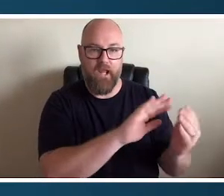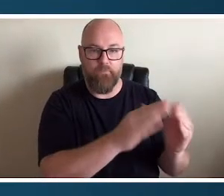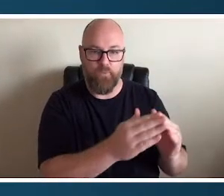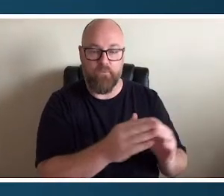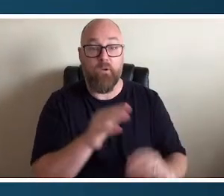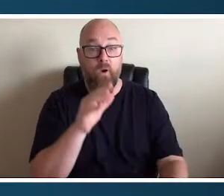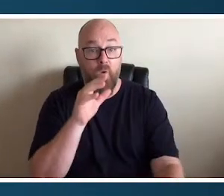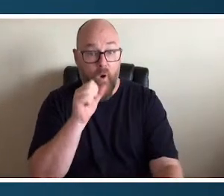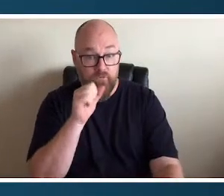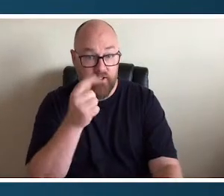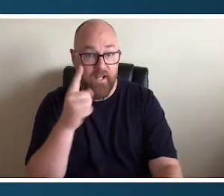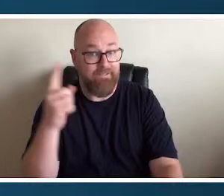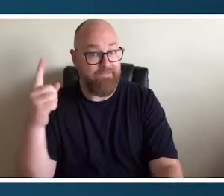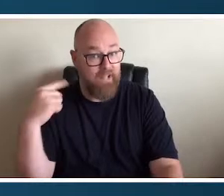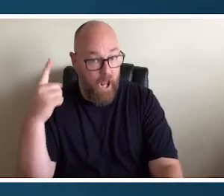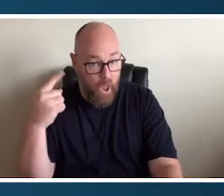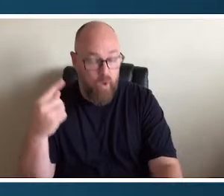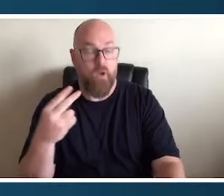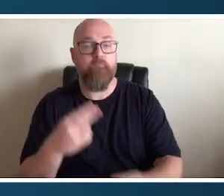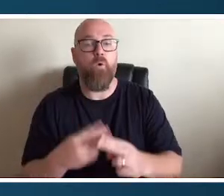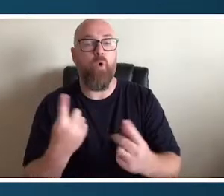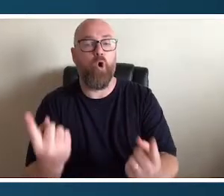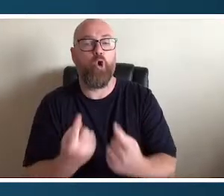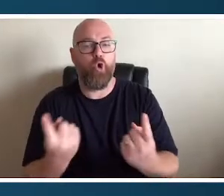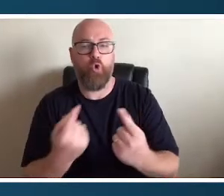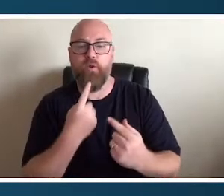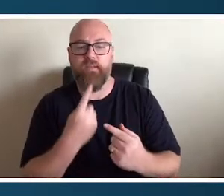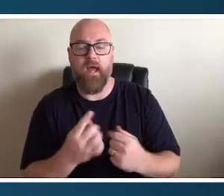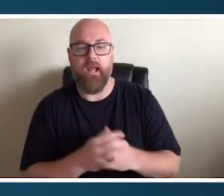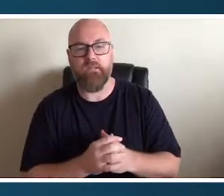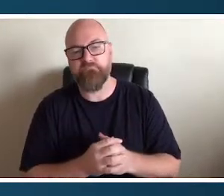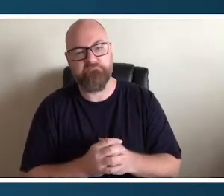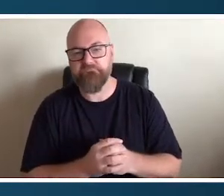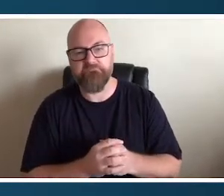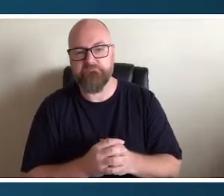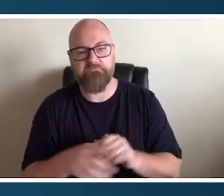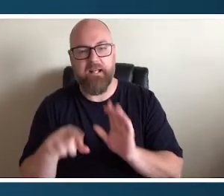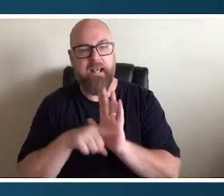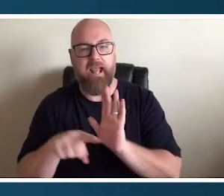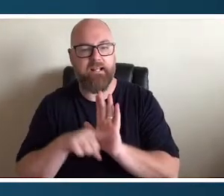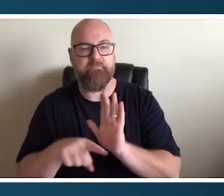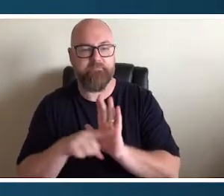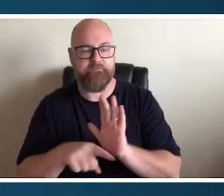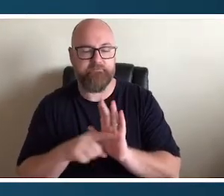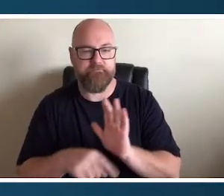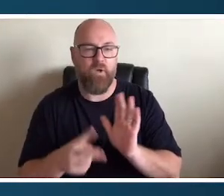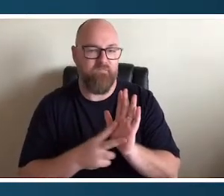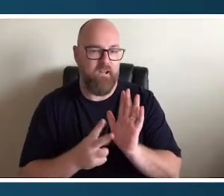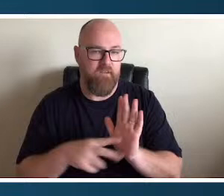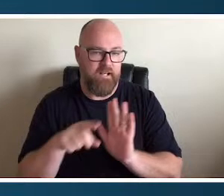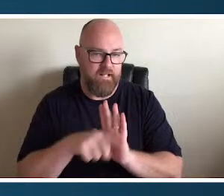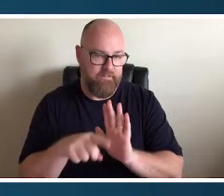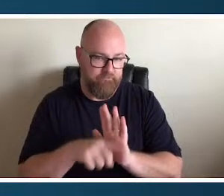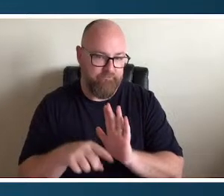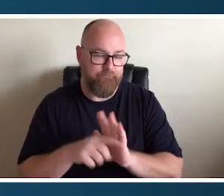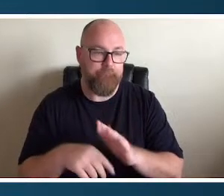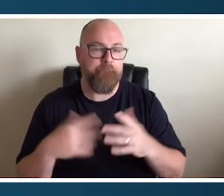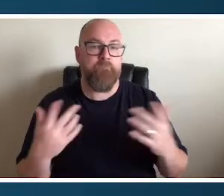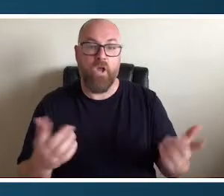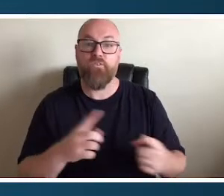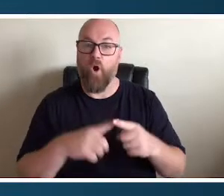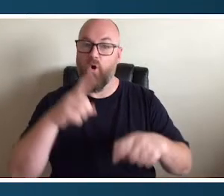and the yellow are the percentage of those who perceive the scheme as negative or very negative to their communities. So again, some